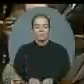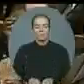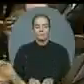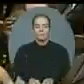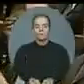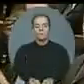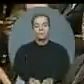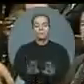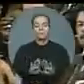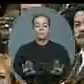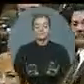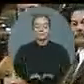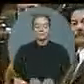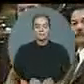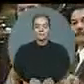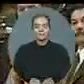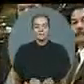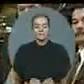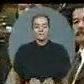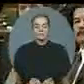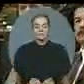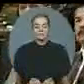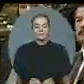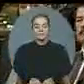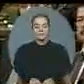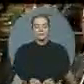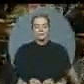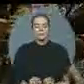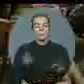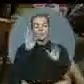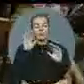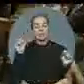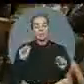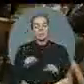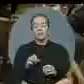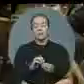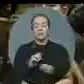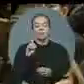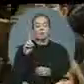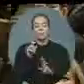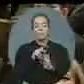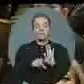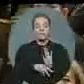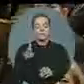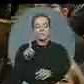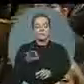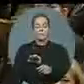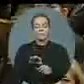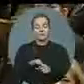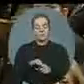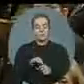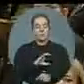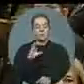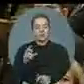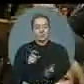Mr. Speaker, the highest principle of Canadian democracy is that if you want to be Prime Minister, you get your mandate